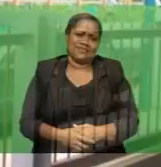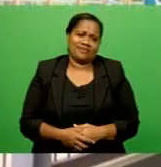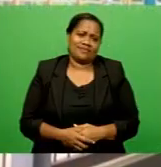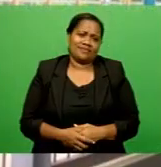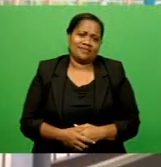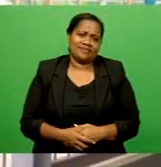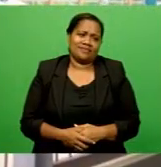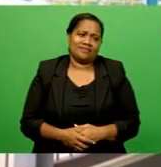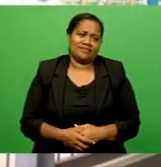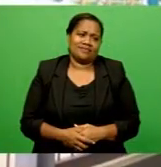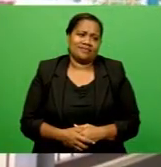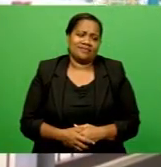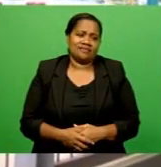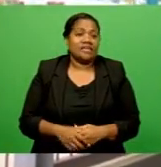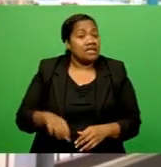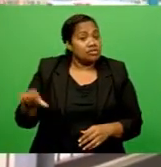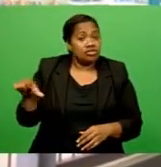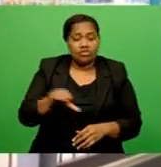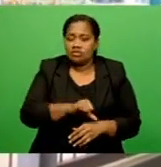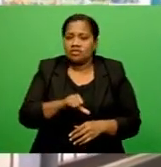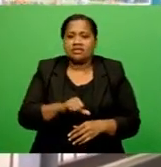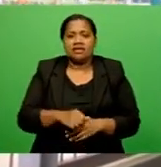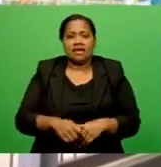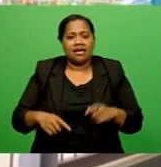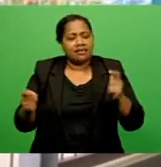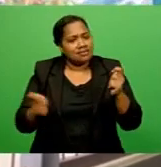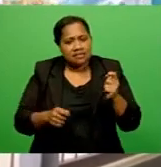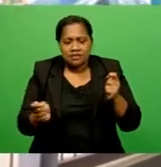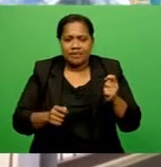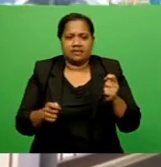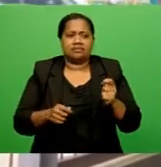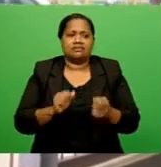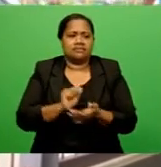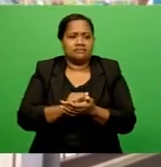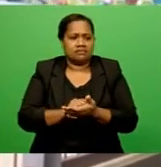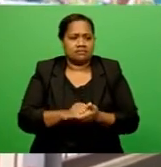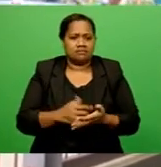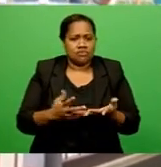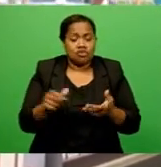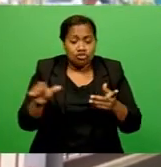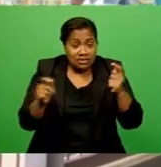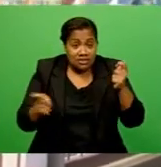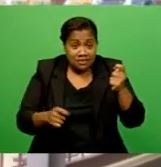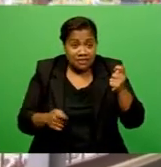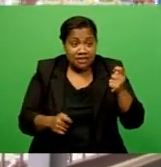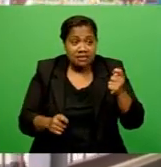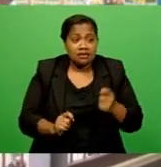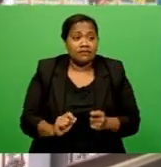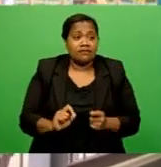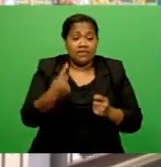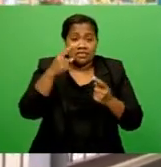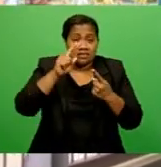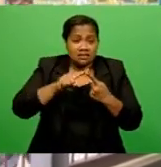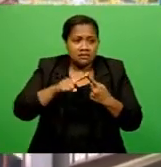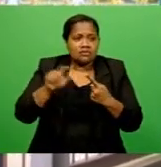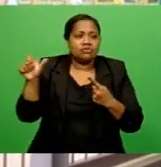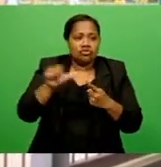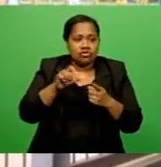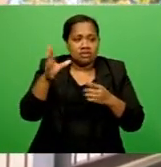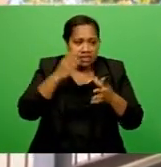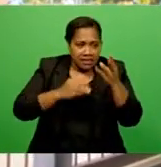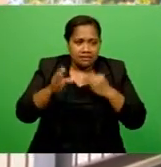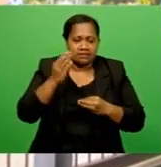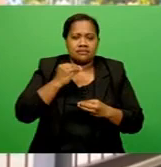They should be taken to task, no? Should be taken to task, and first thing they should learn about